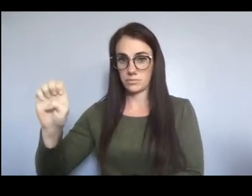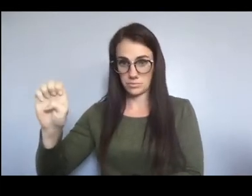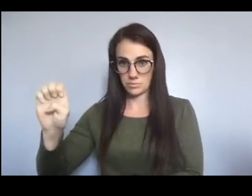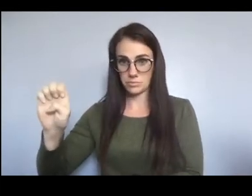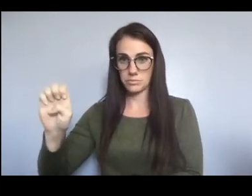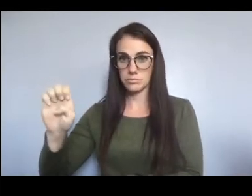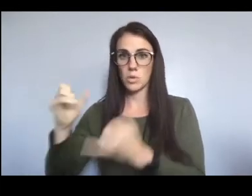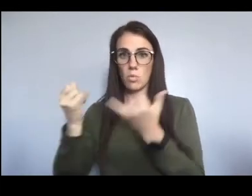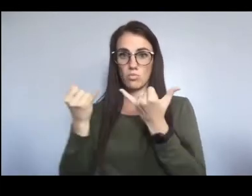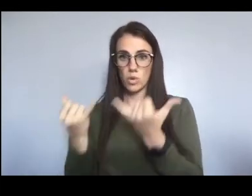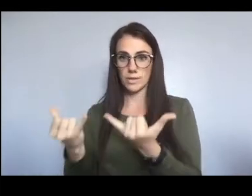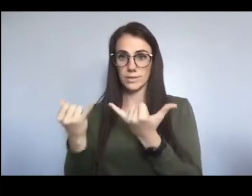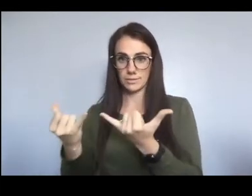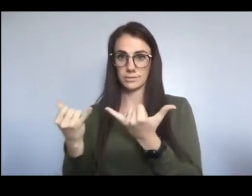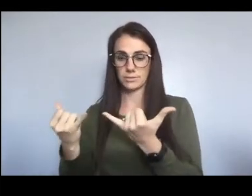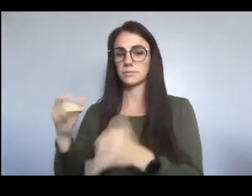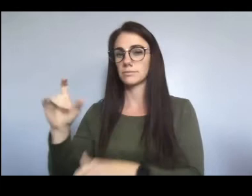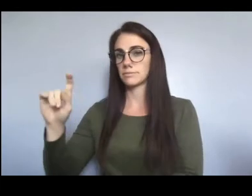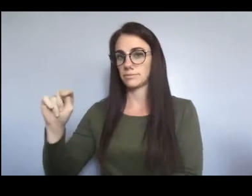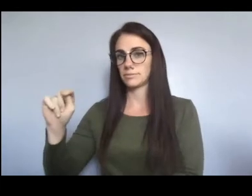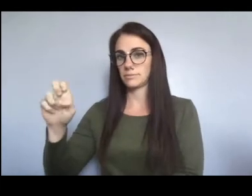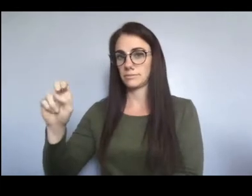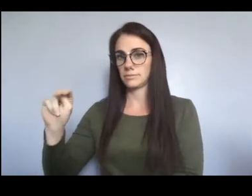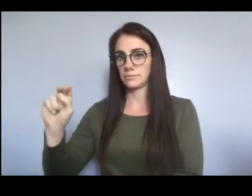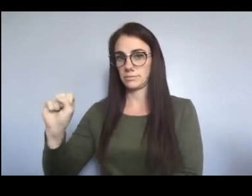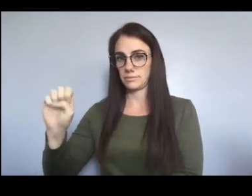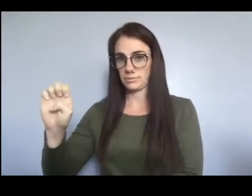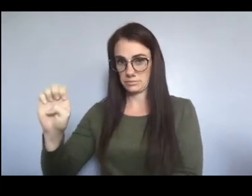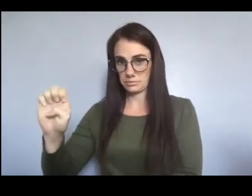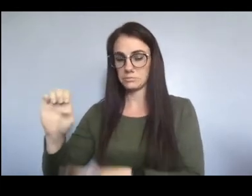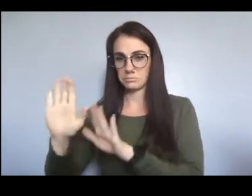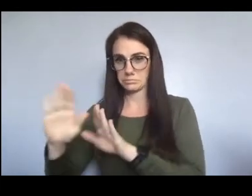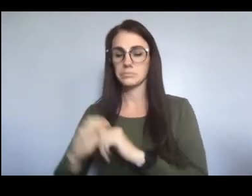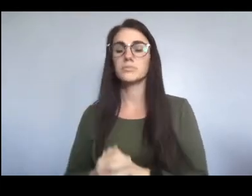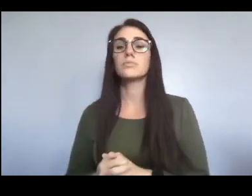tense. Present tense.